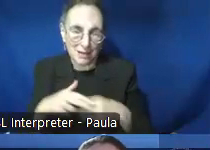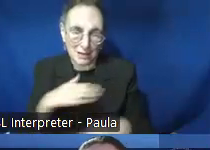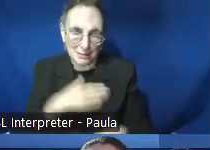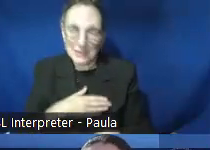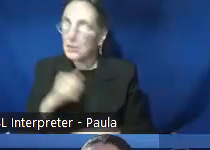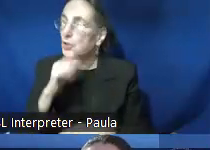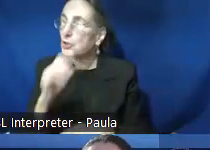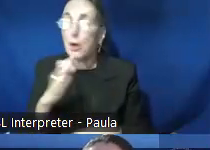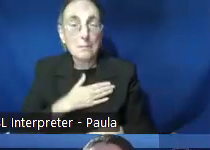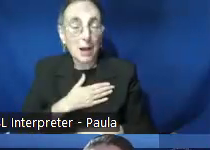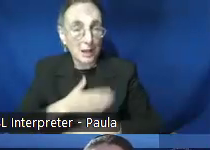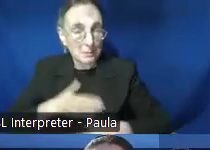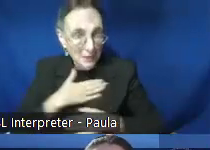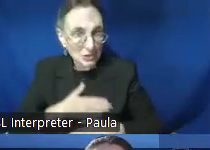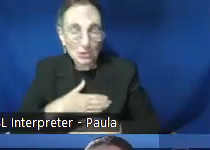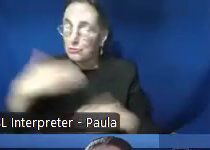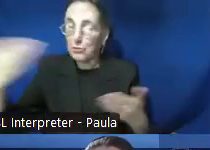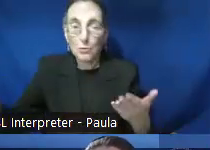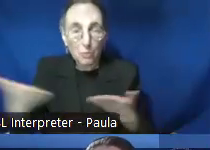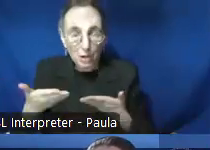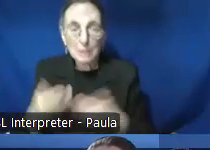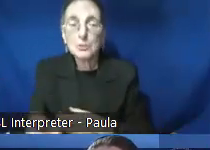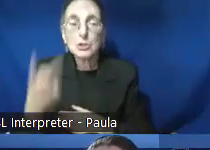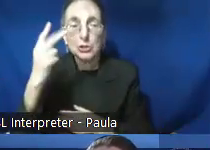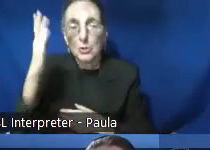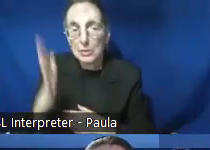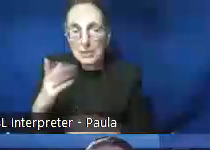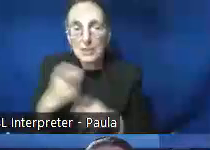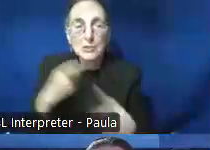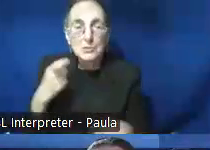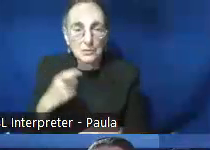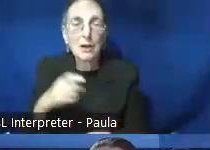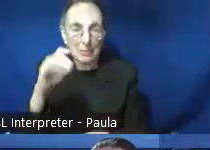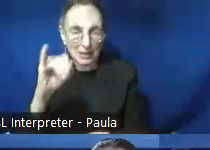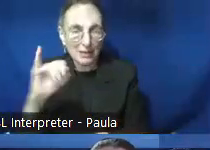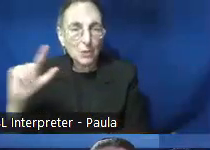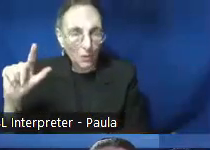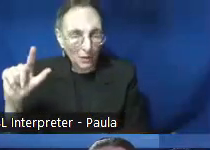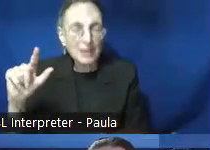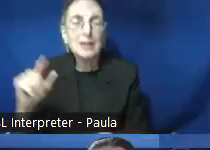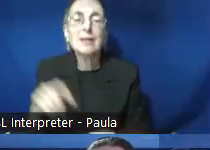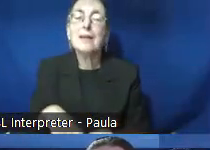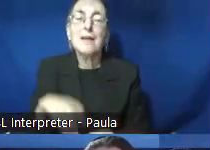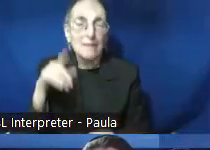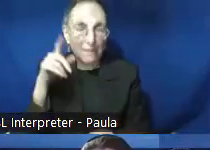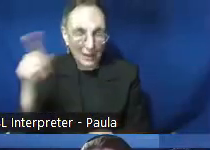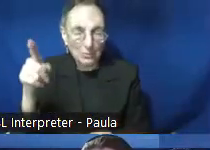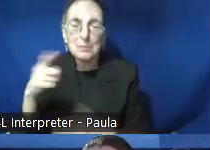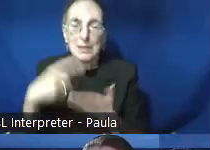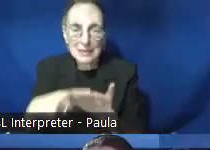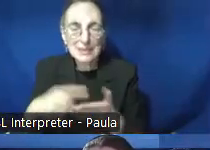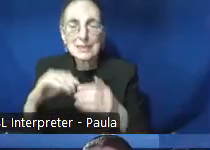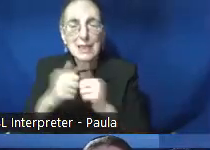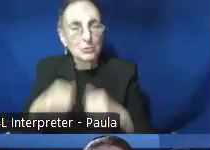So it is my pleasure to welcome two presenters from the state of Illinois. They're going to be discussing how to form partnerships